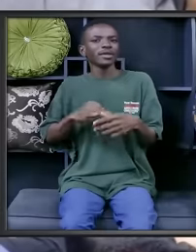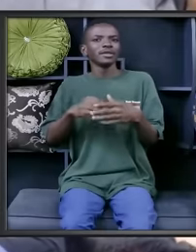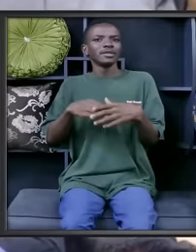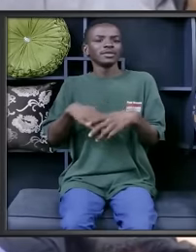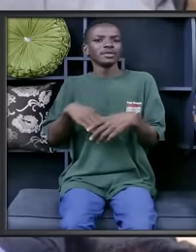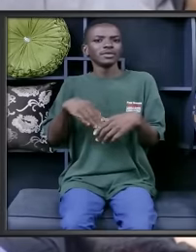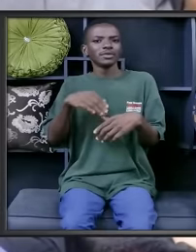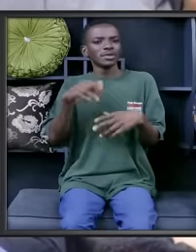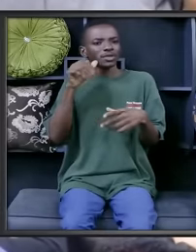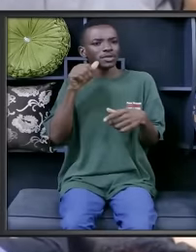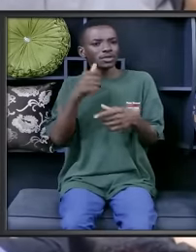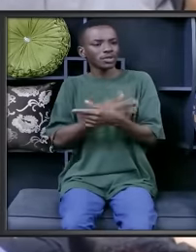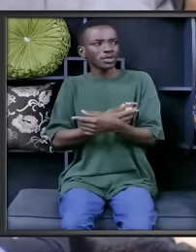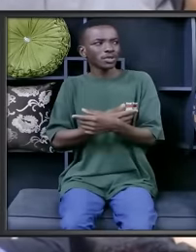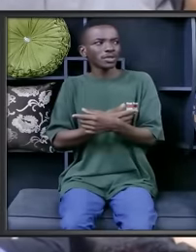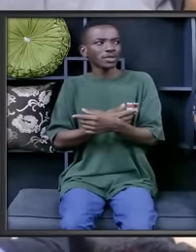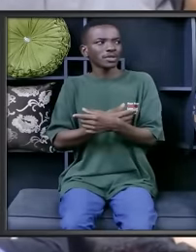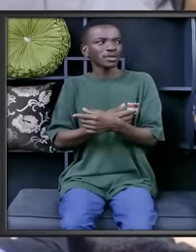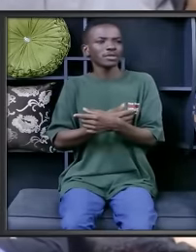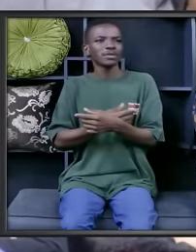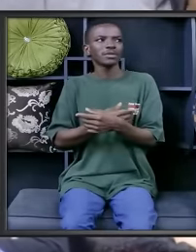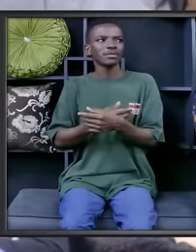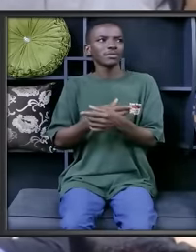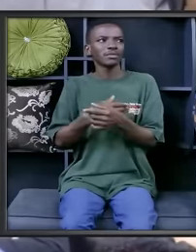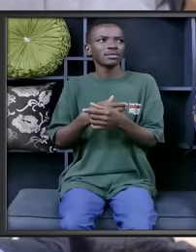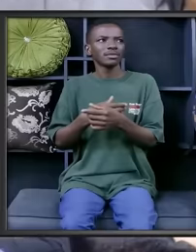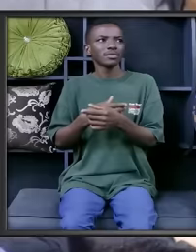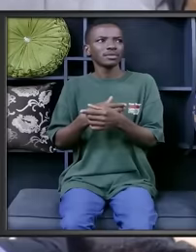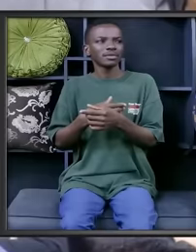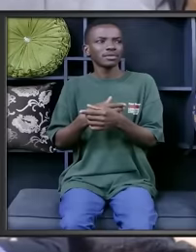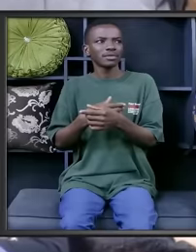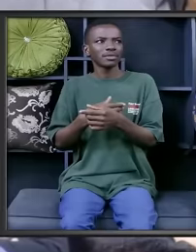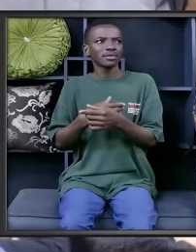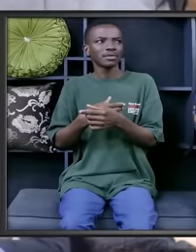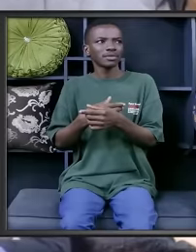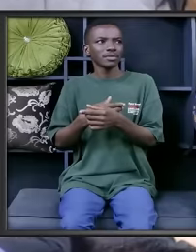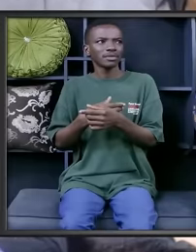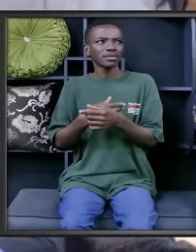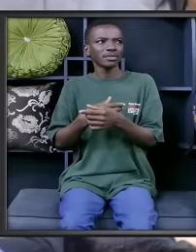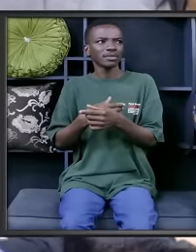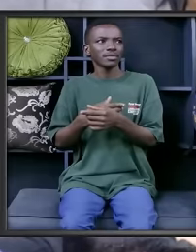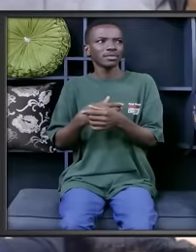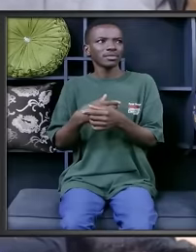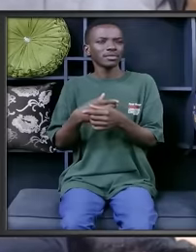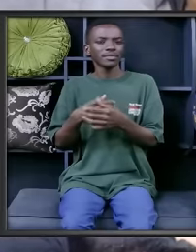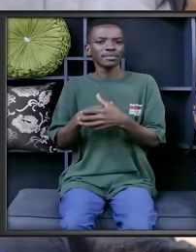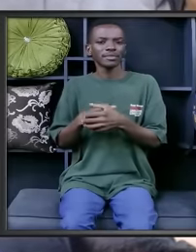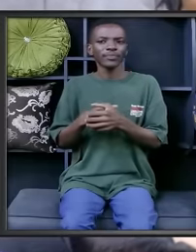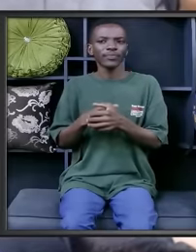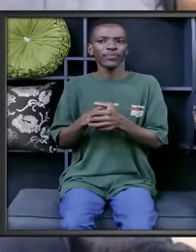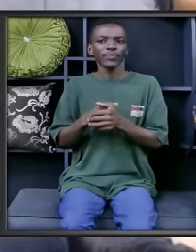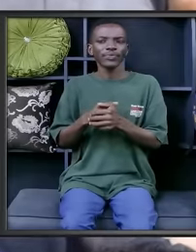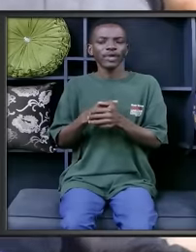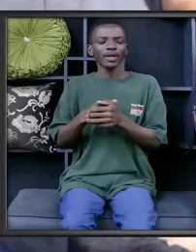my daughter no do anything. Now you should refer to her as her daughter. Now me mama they call me my daughter. Okay. Mm-hmm.